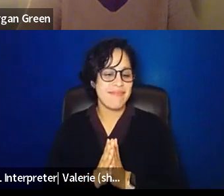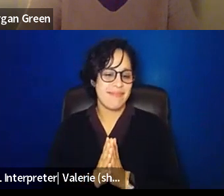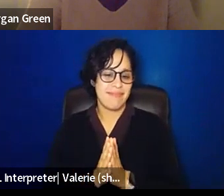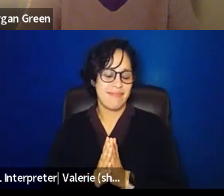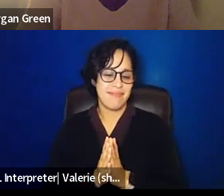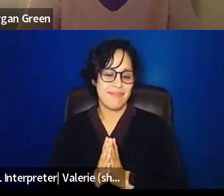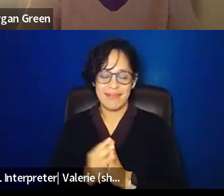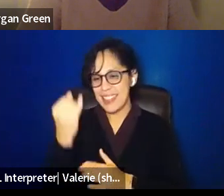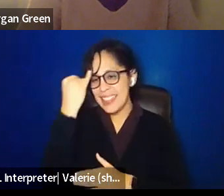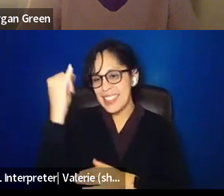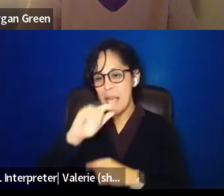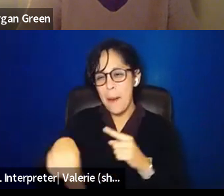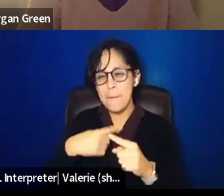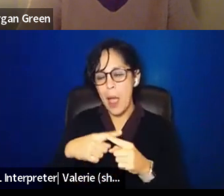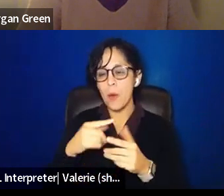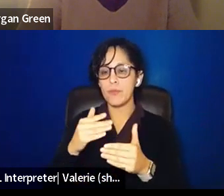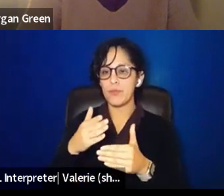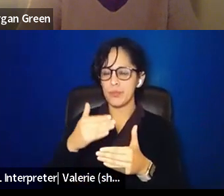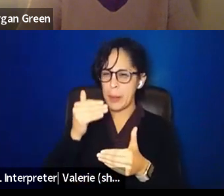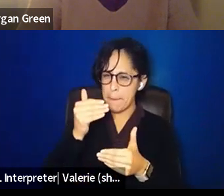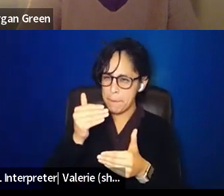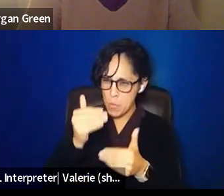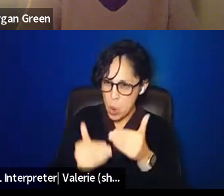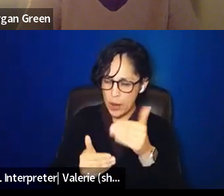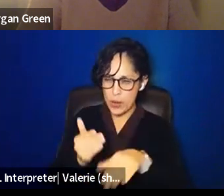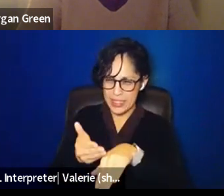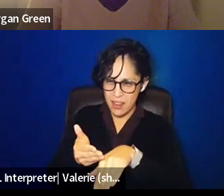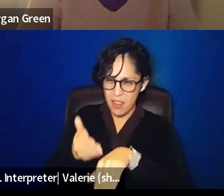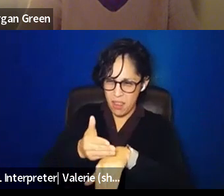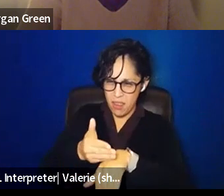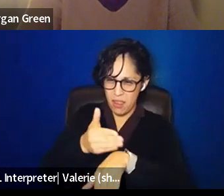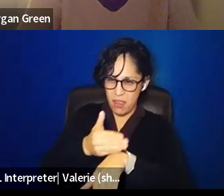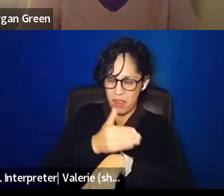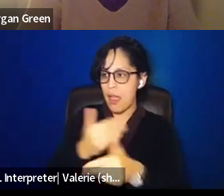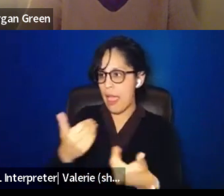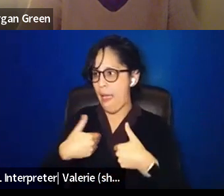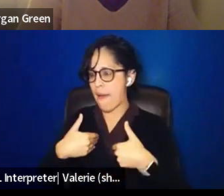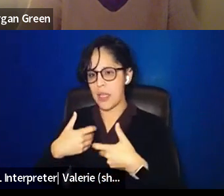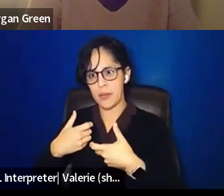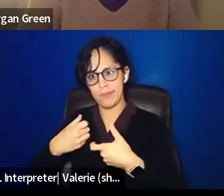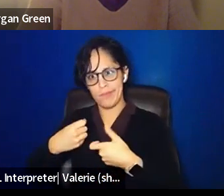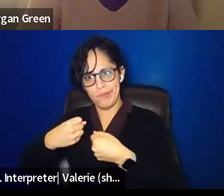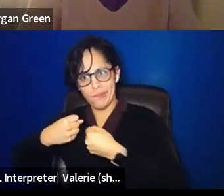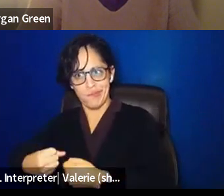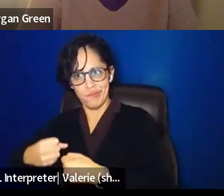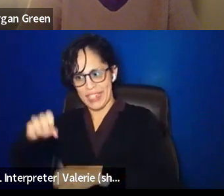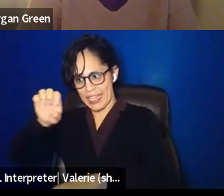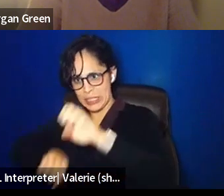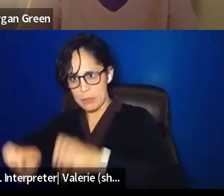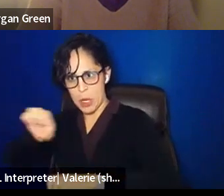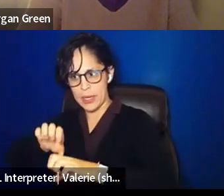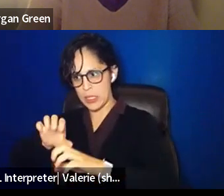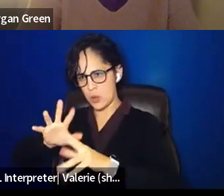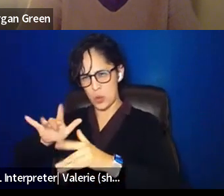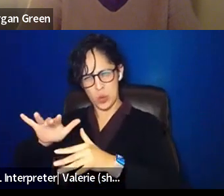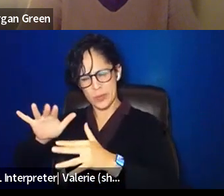I guess, iterative progress, big experiments, bold experiments, and then commitment to those experiments functioning in an